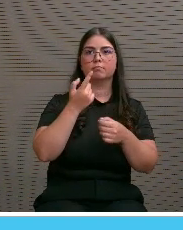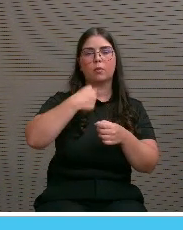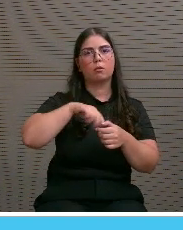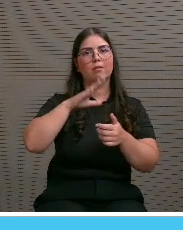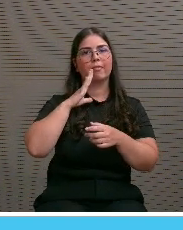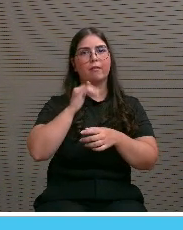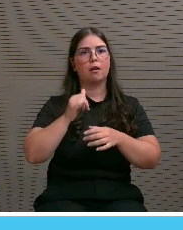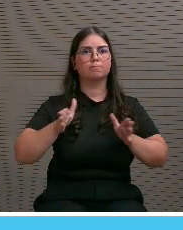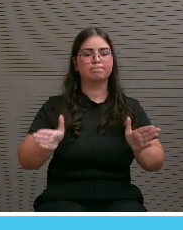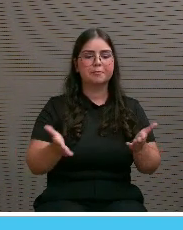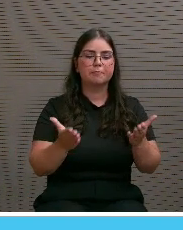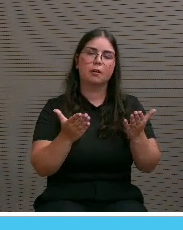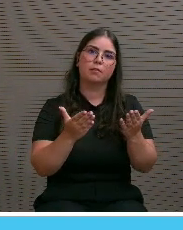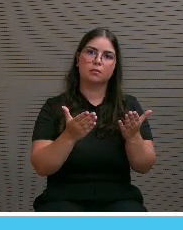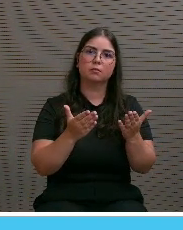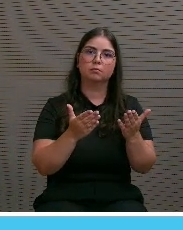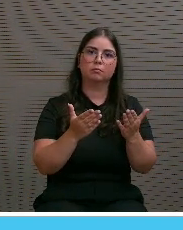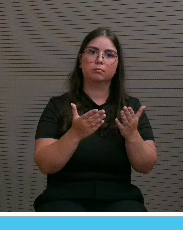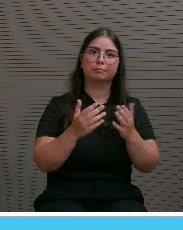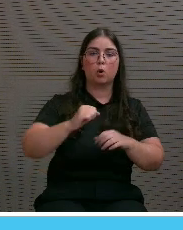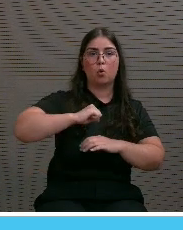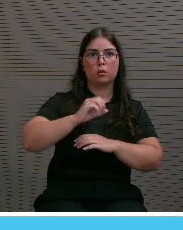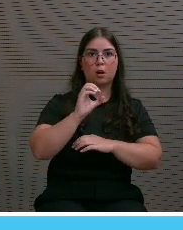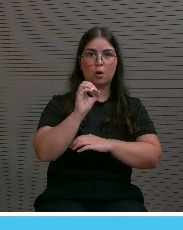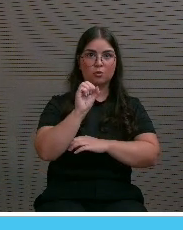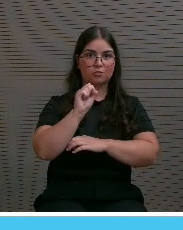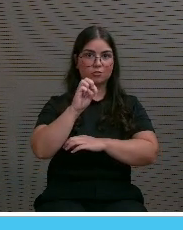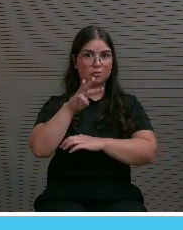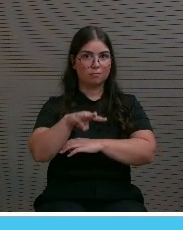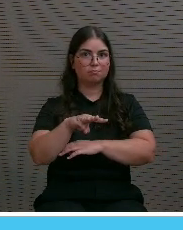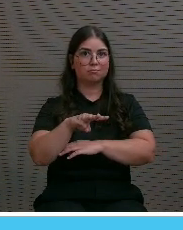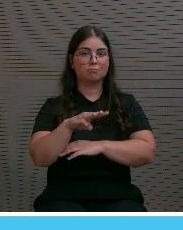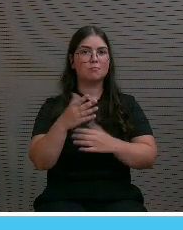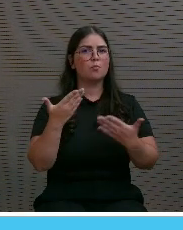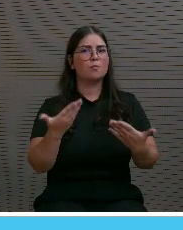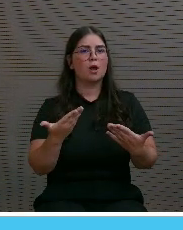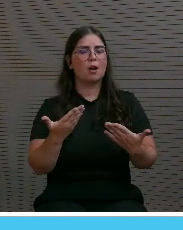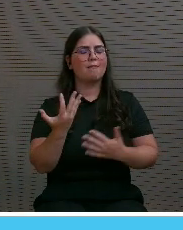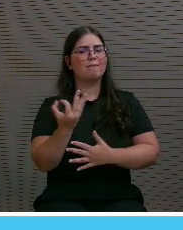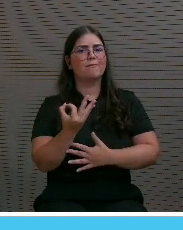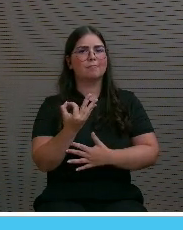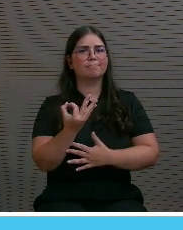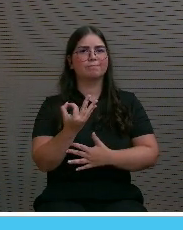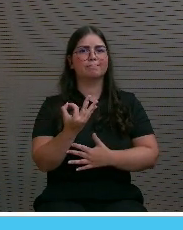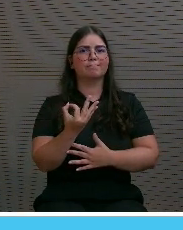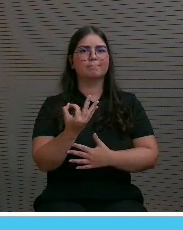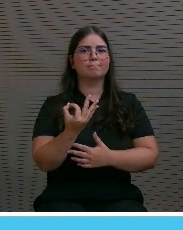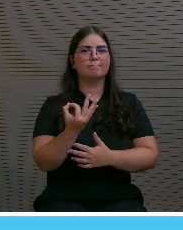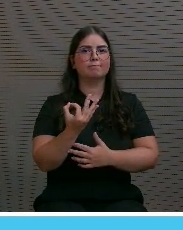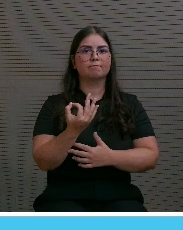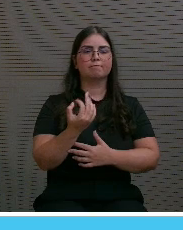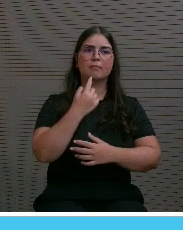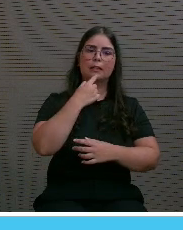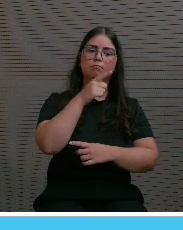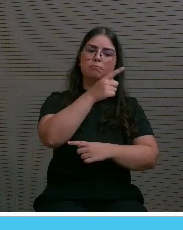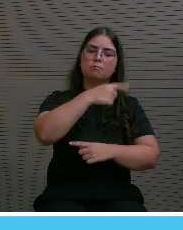notably Greenpeace, that really now was the time to admit that they had made a mistake. You know, when